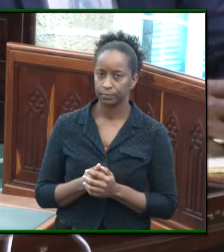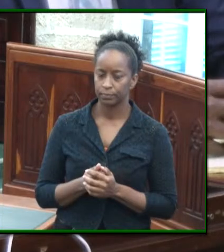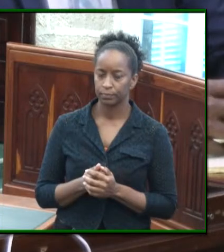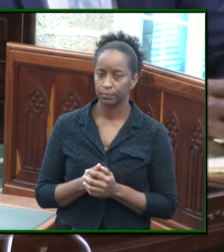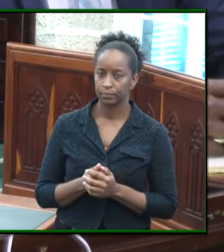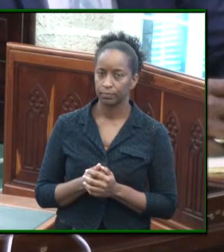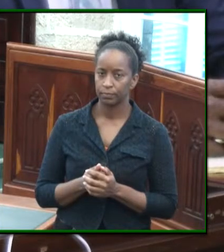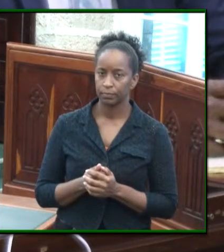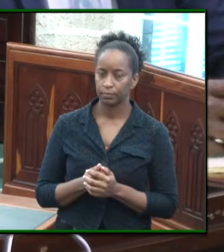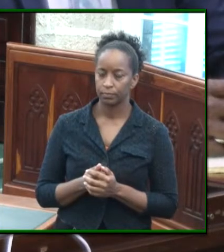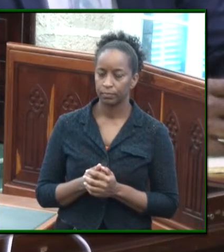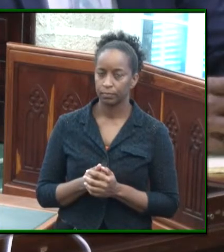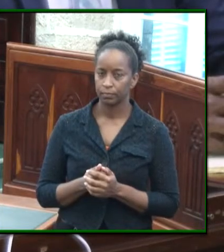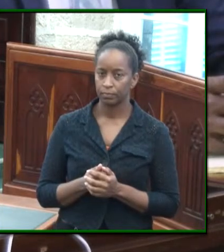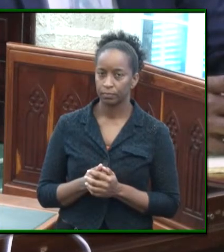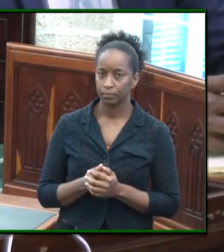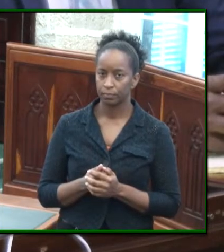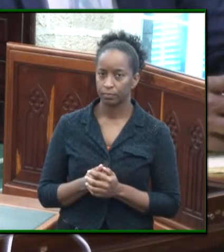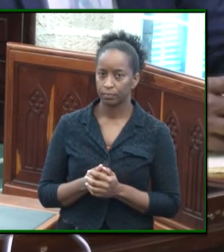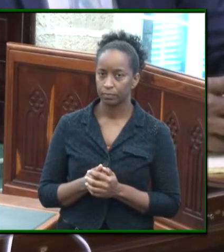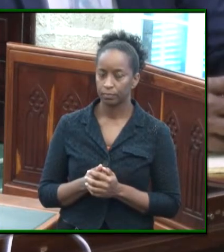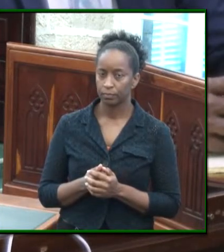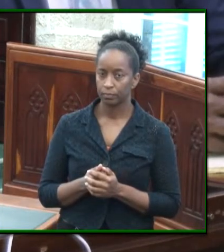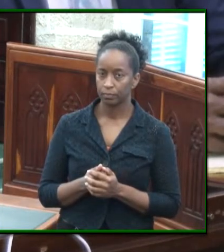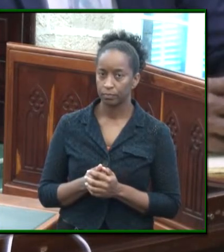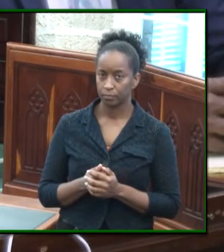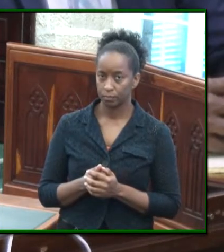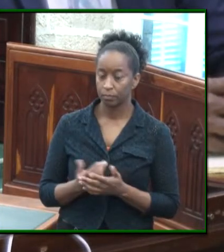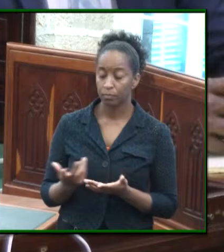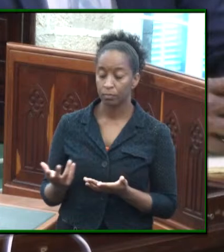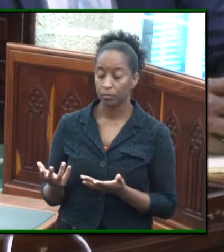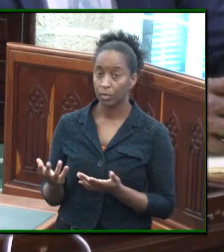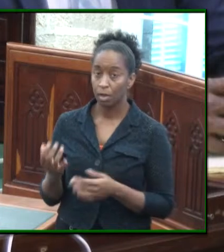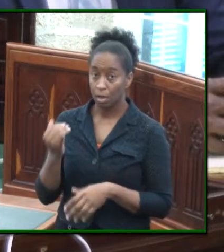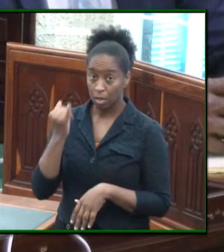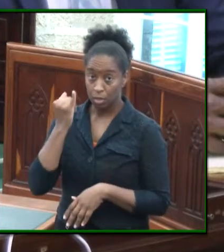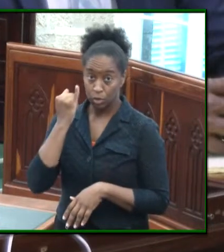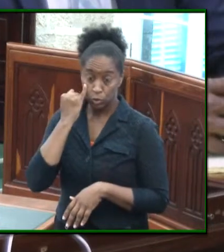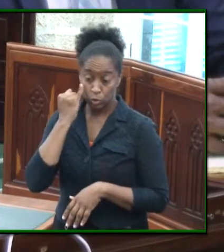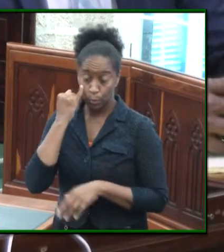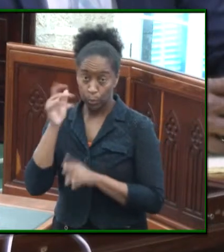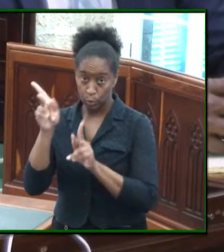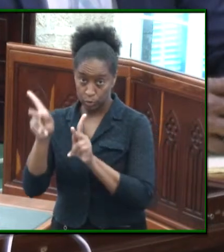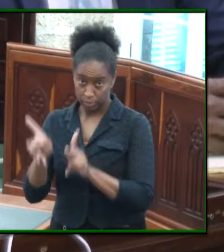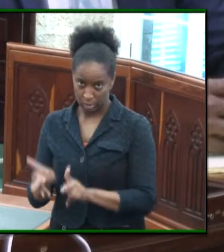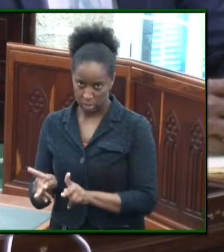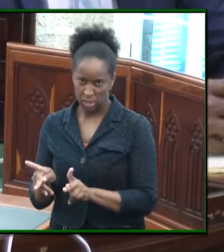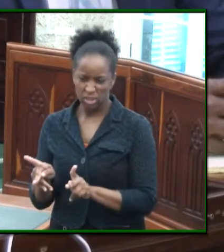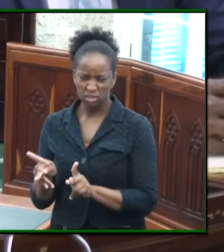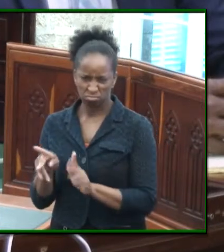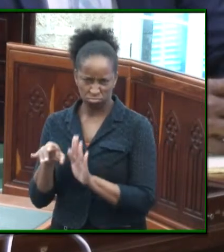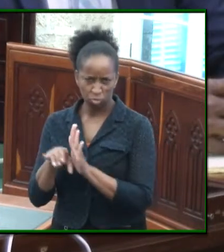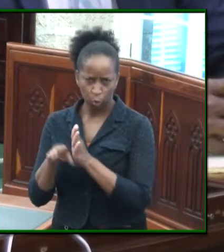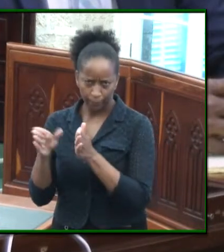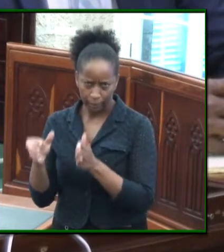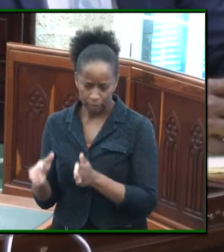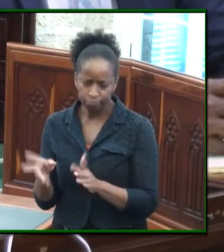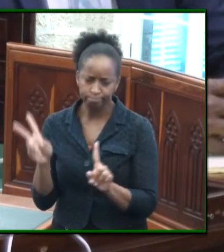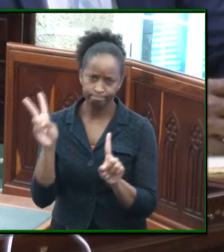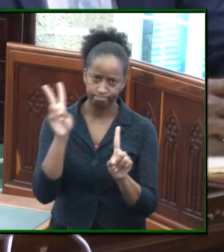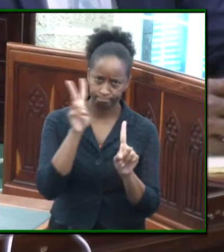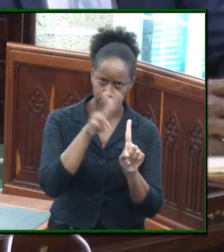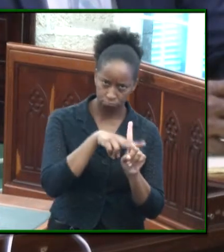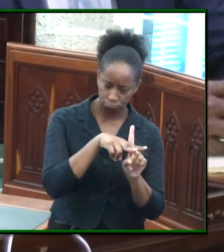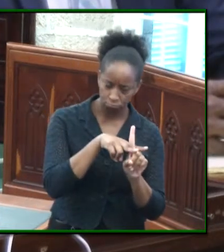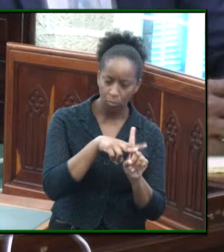applicant is being considered, not only do you consider the documentary evidence that